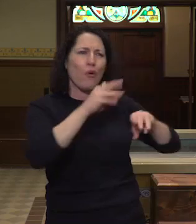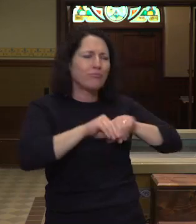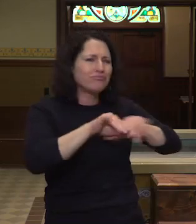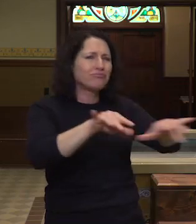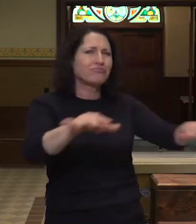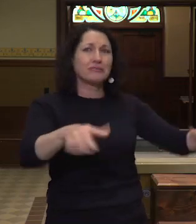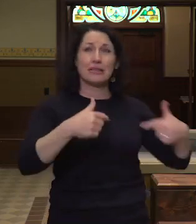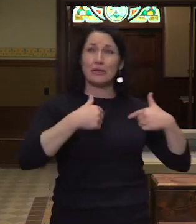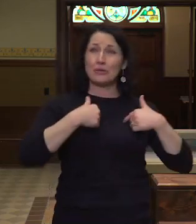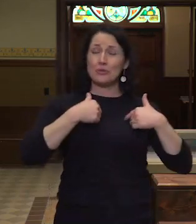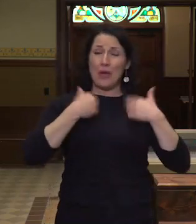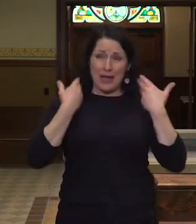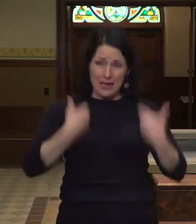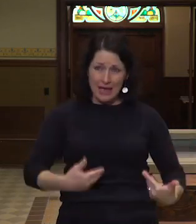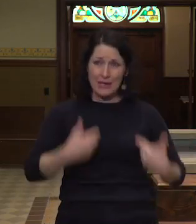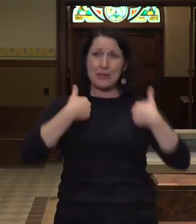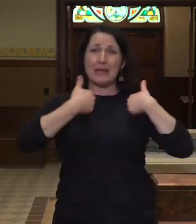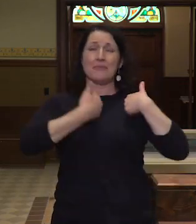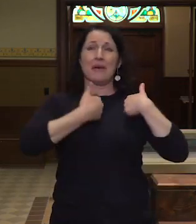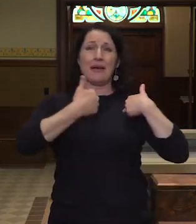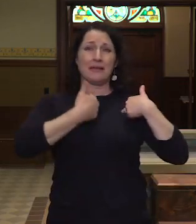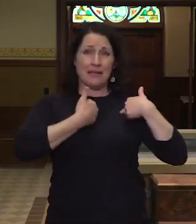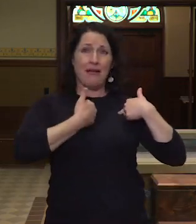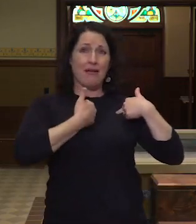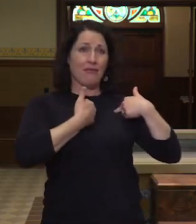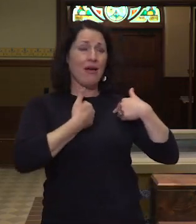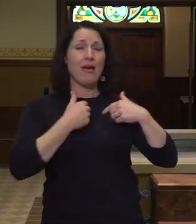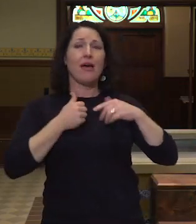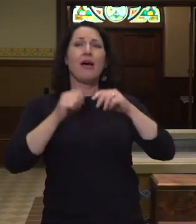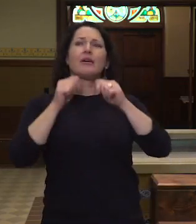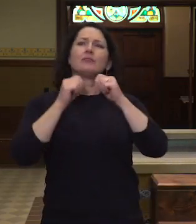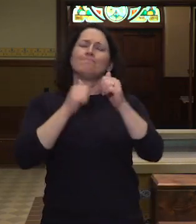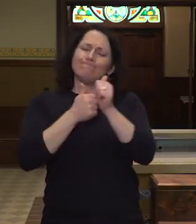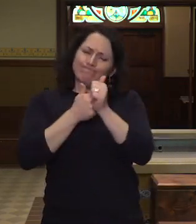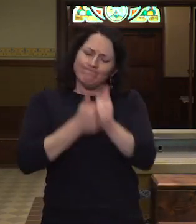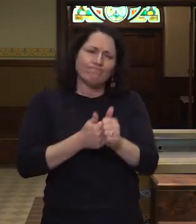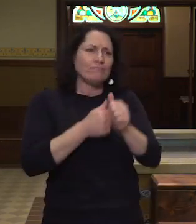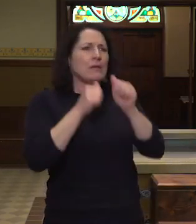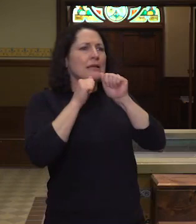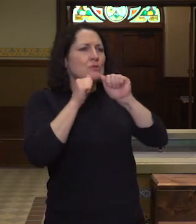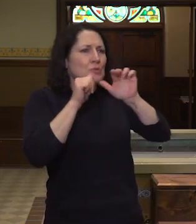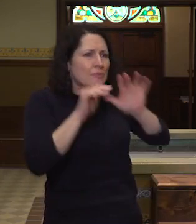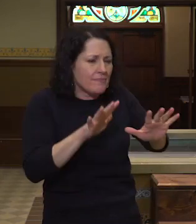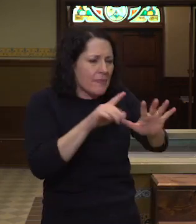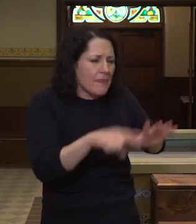them, so that they also may be consecrated in truth.